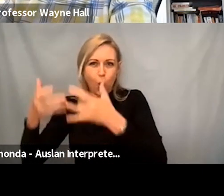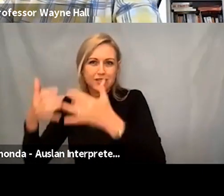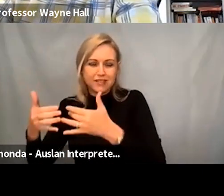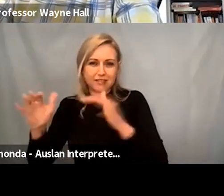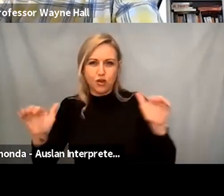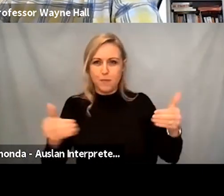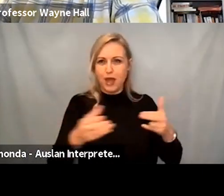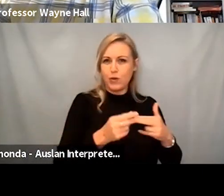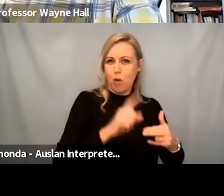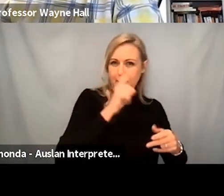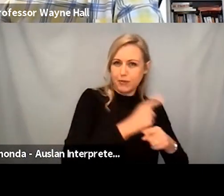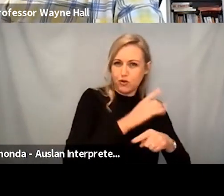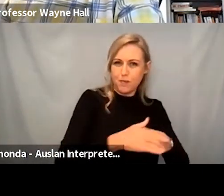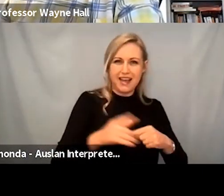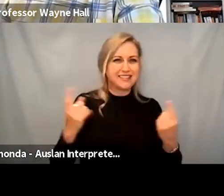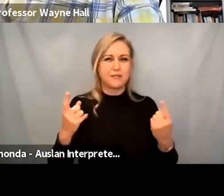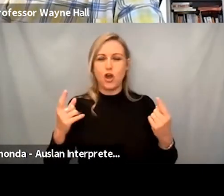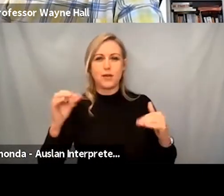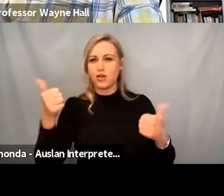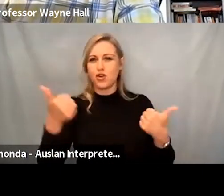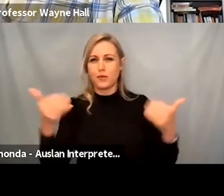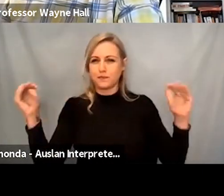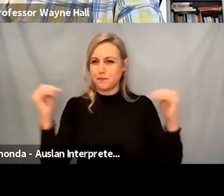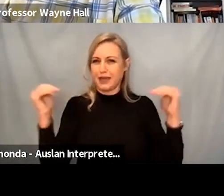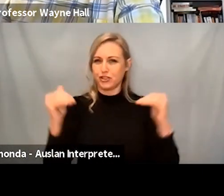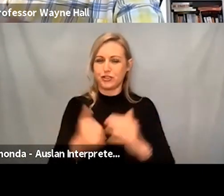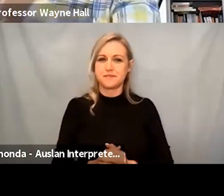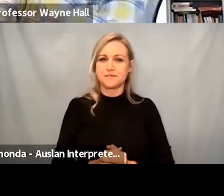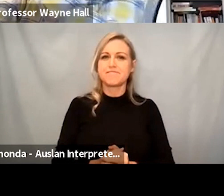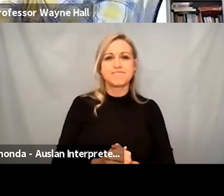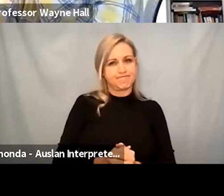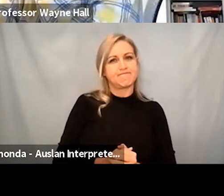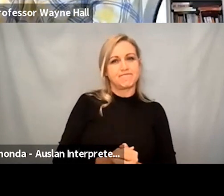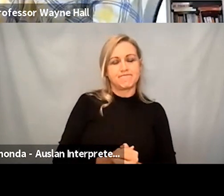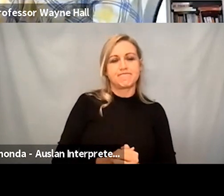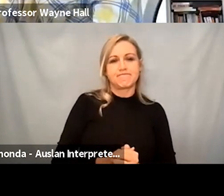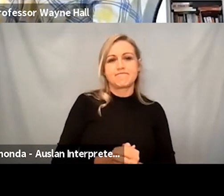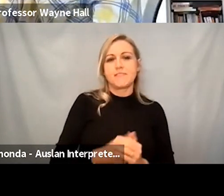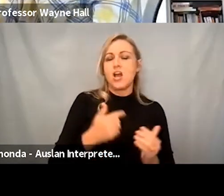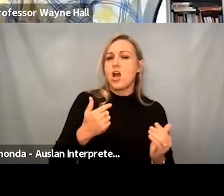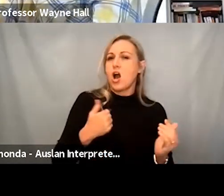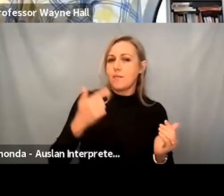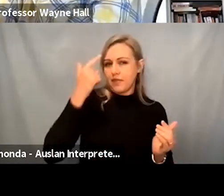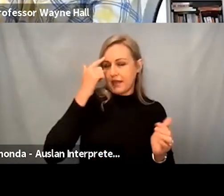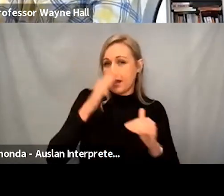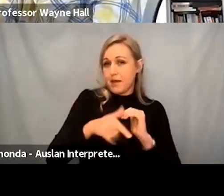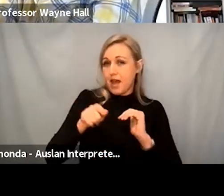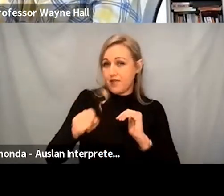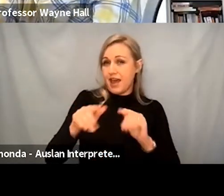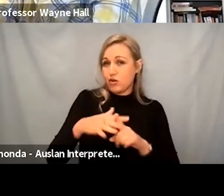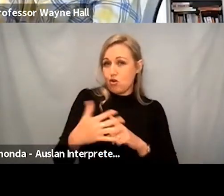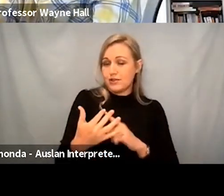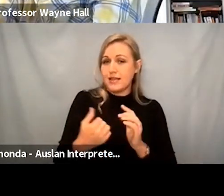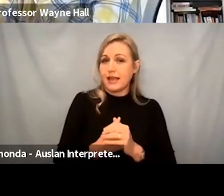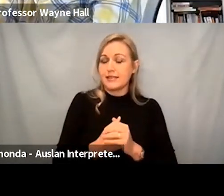Yeah, definitely. I mean, we've seen it, unfortunately, with many new therapeutics. And I'm just wondering, in that context, I mean,